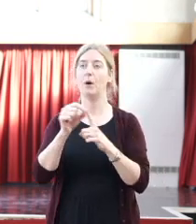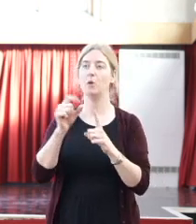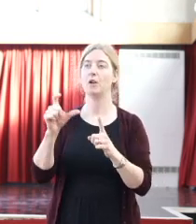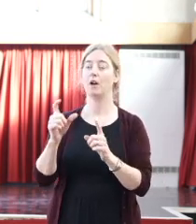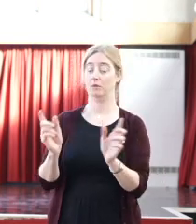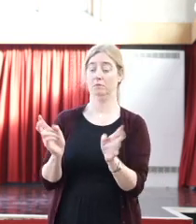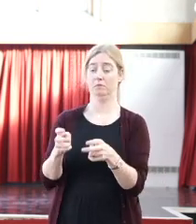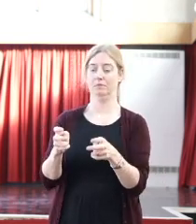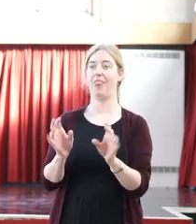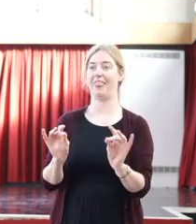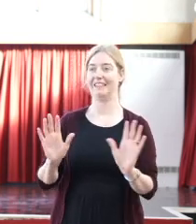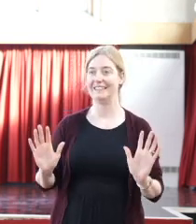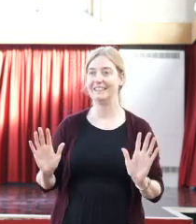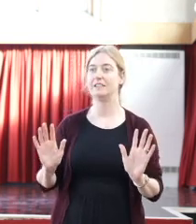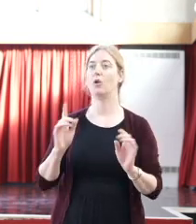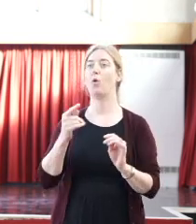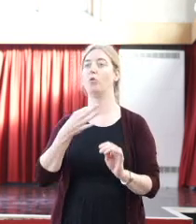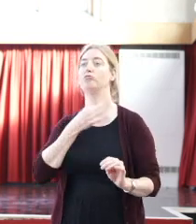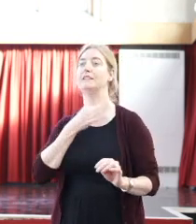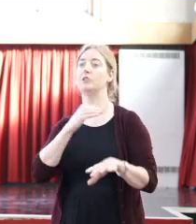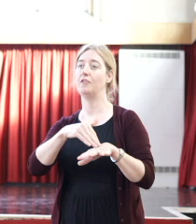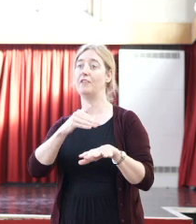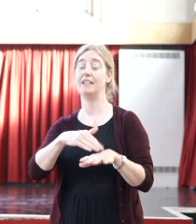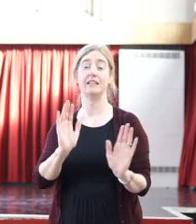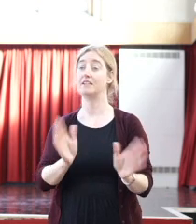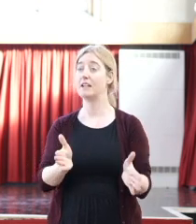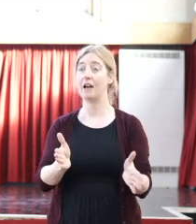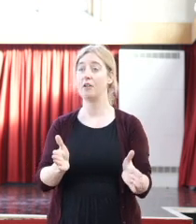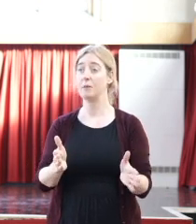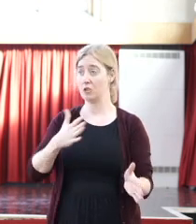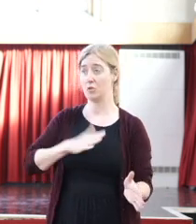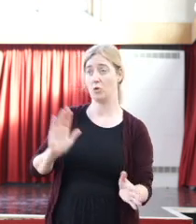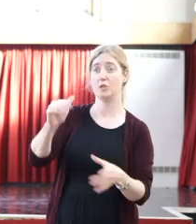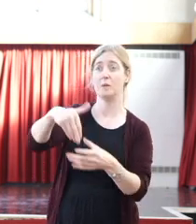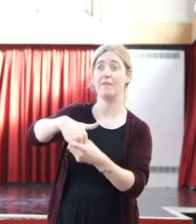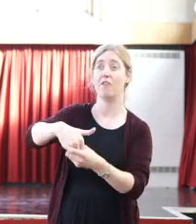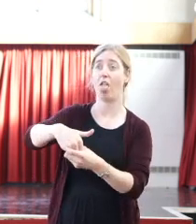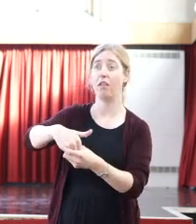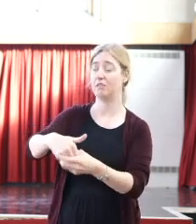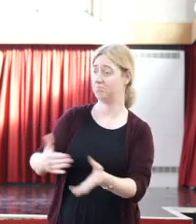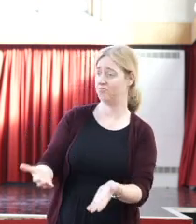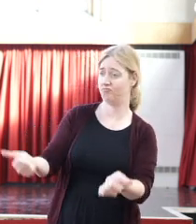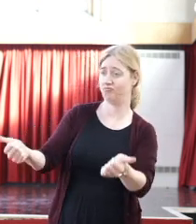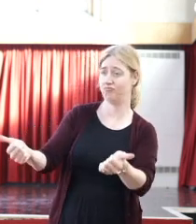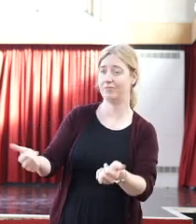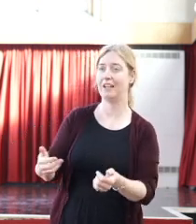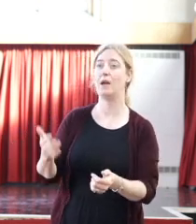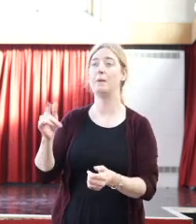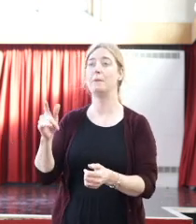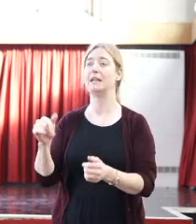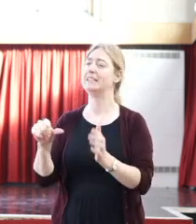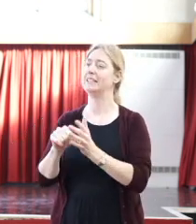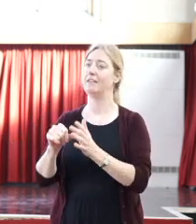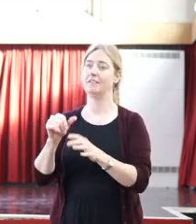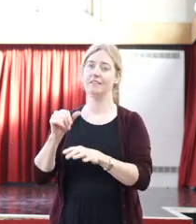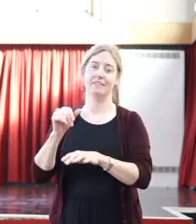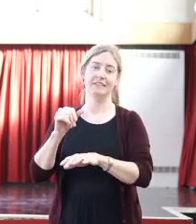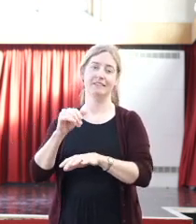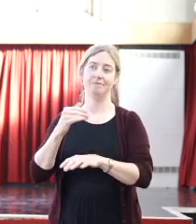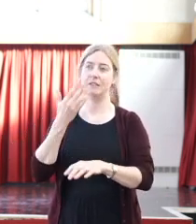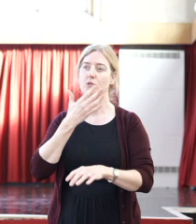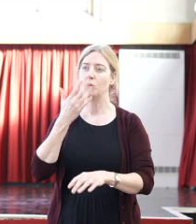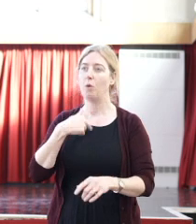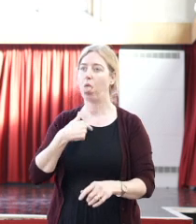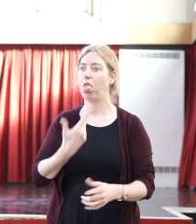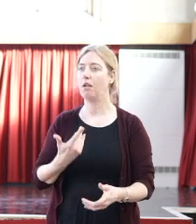or she doesn't need to be at risk of offending. She might just be having a really tough time at school. Her